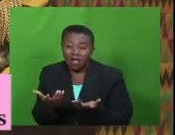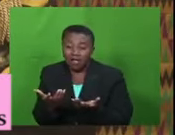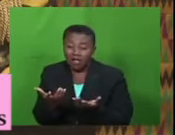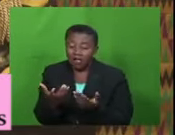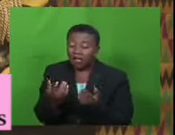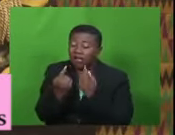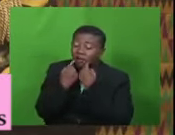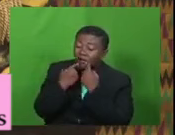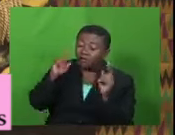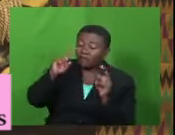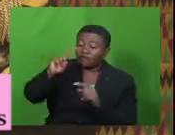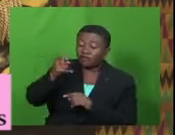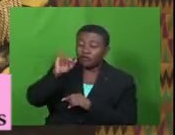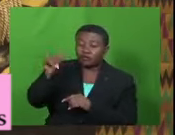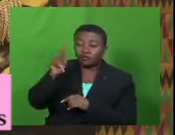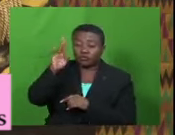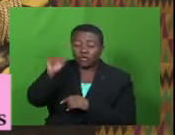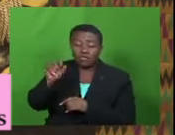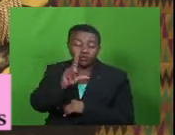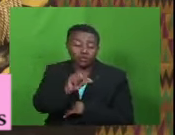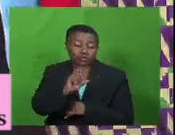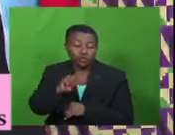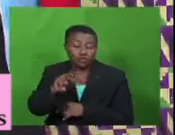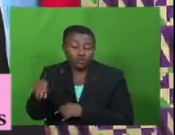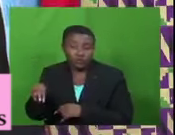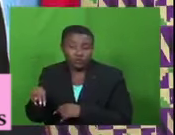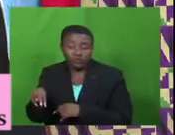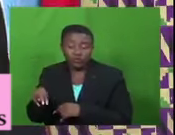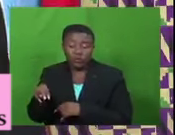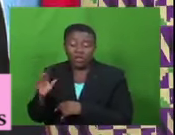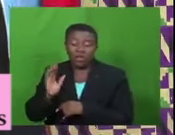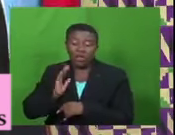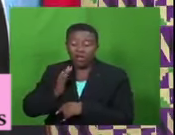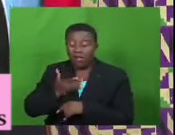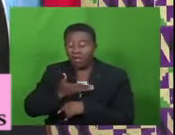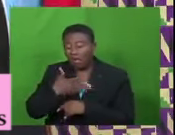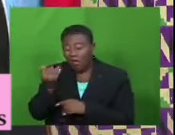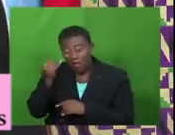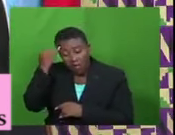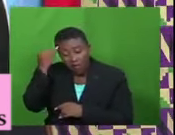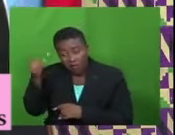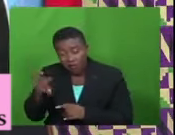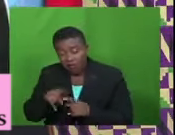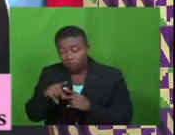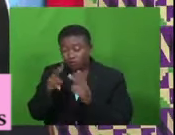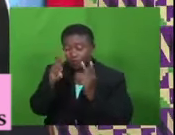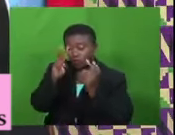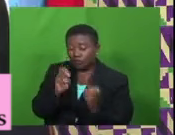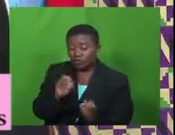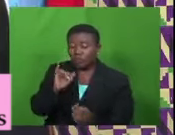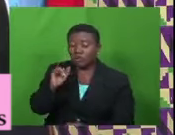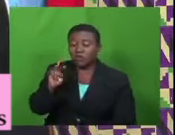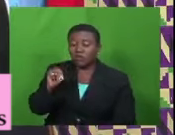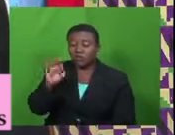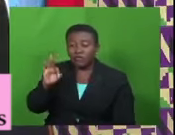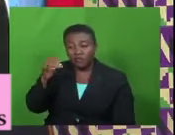July 2022 of our intention to engage the IMF for a funded